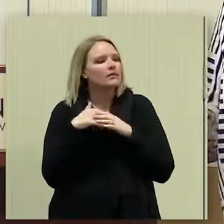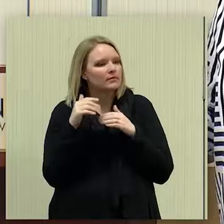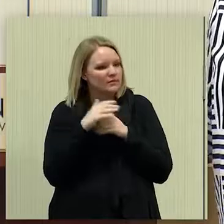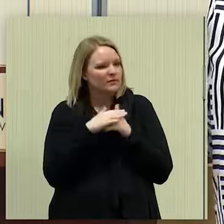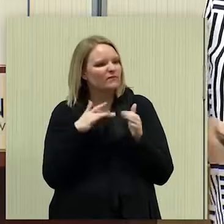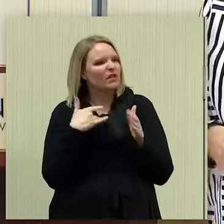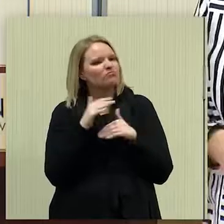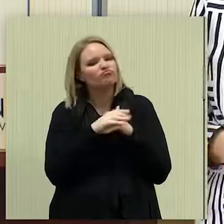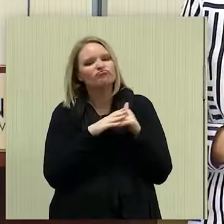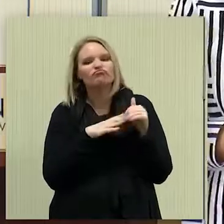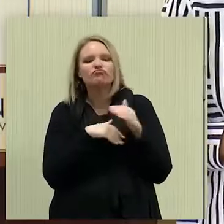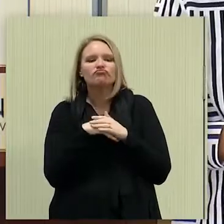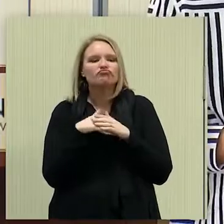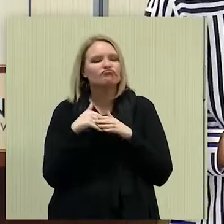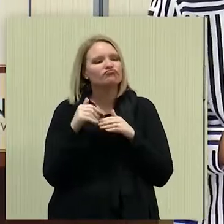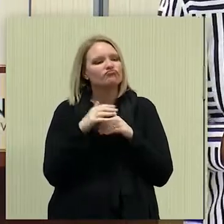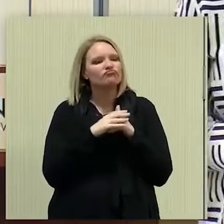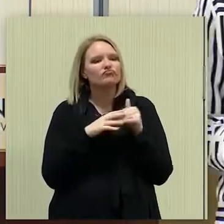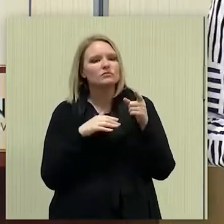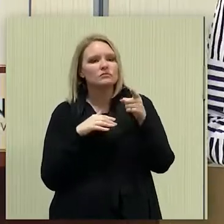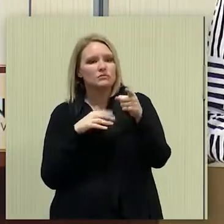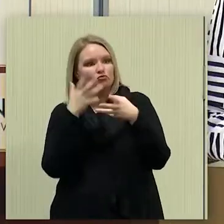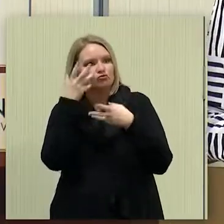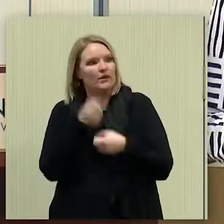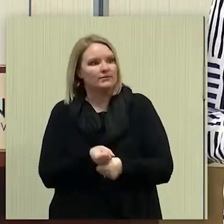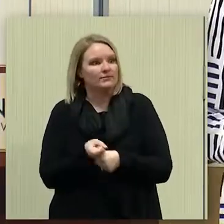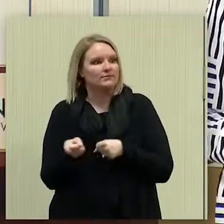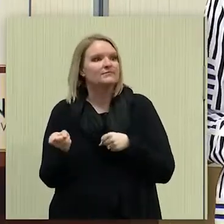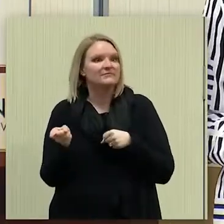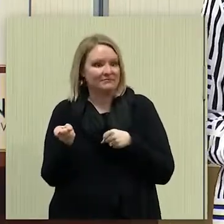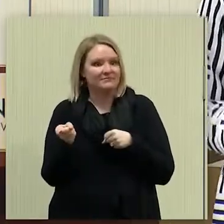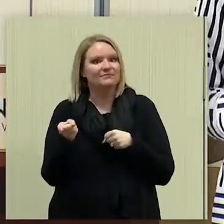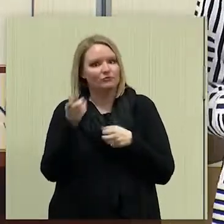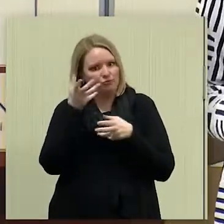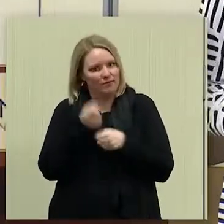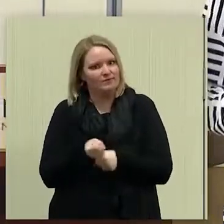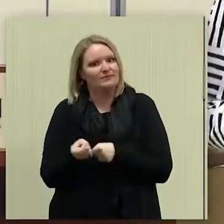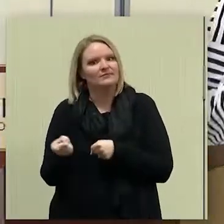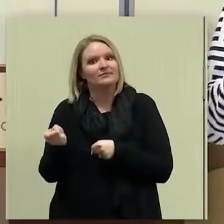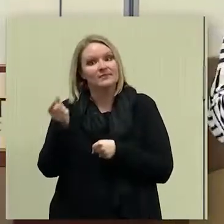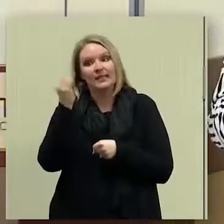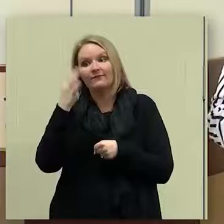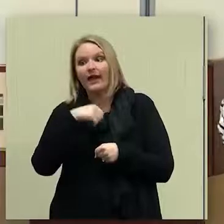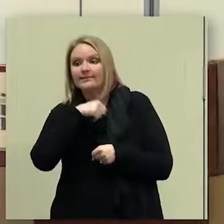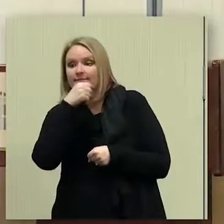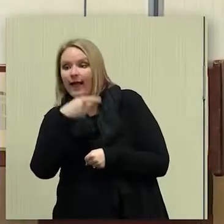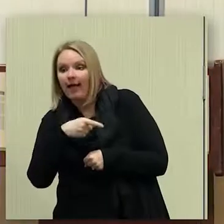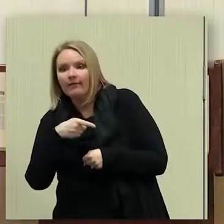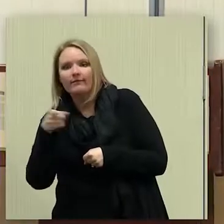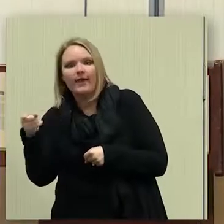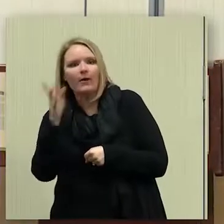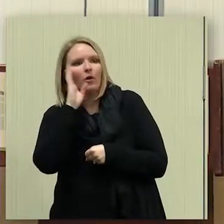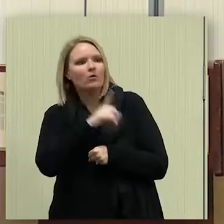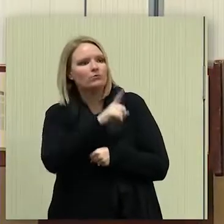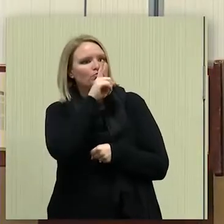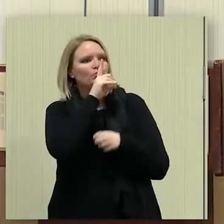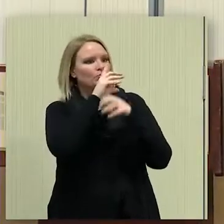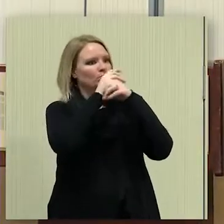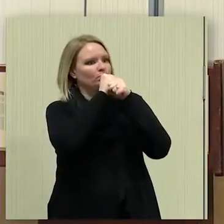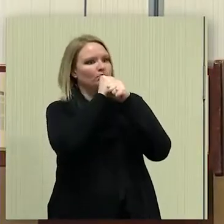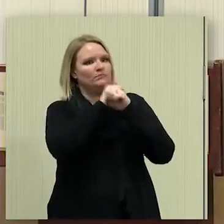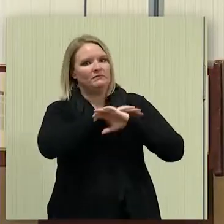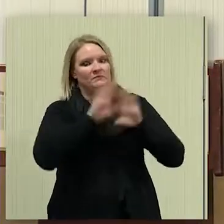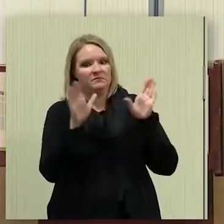Comfortable. Feel comfortable when you're around them. Trust. You trust them, that you tell them something in confidence, it's there, okay?